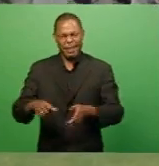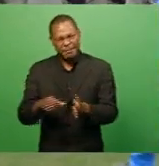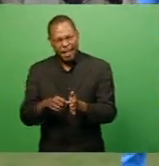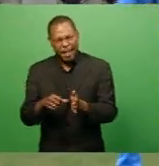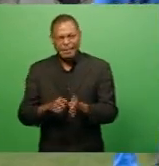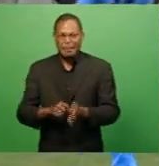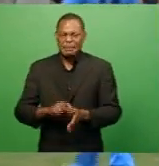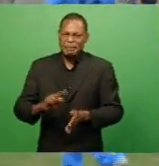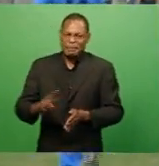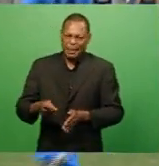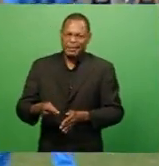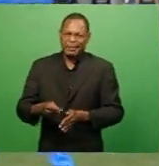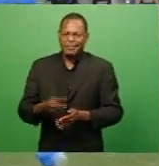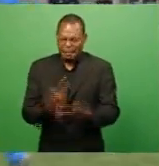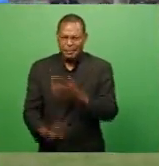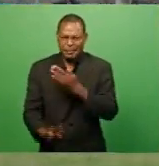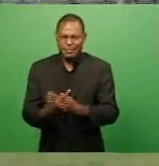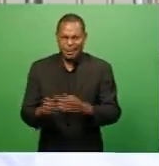through.